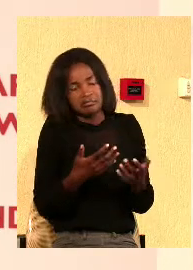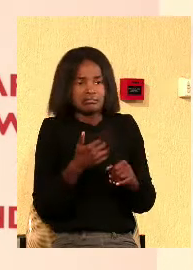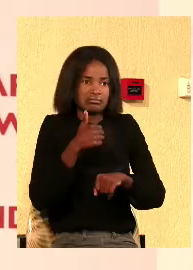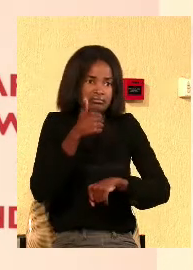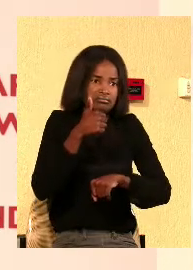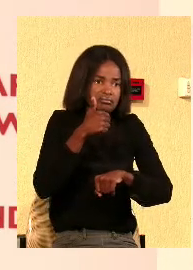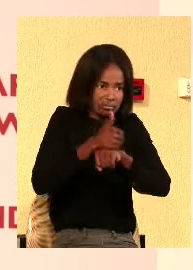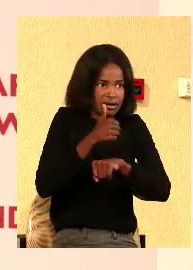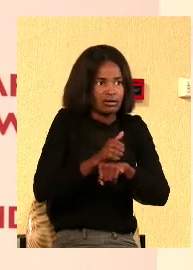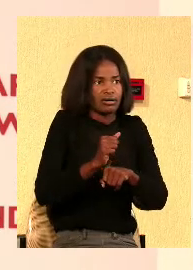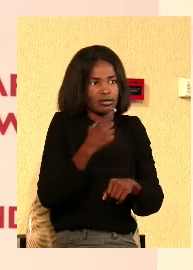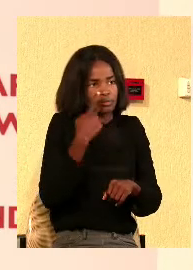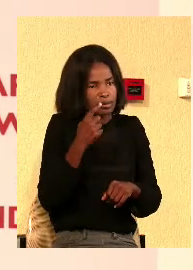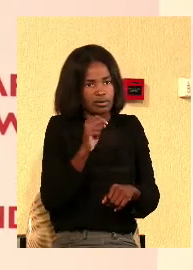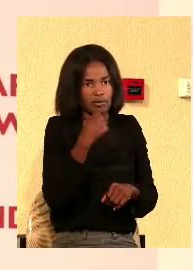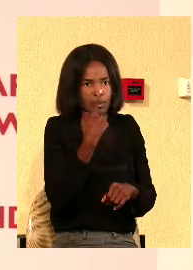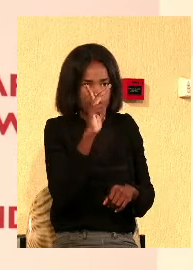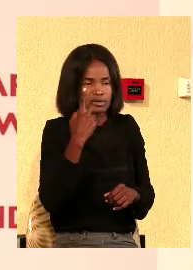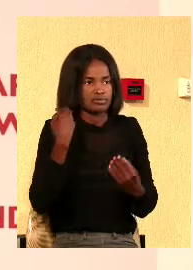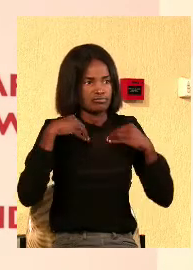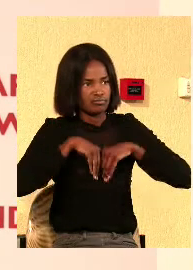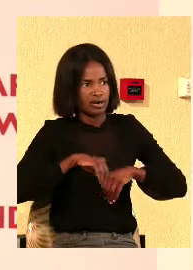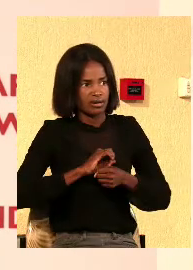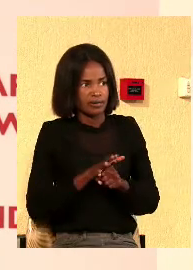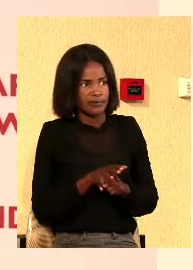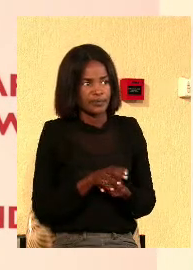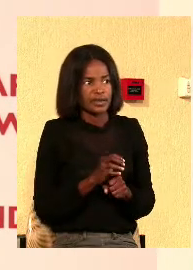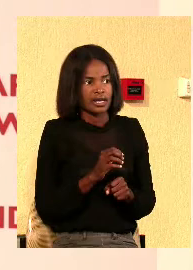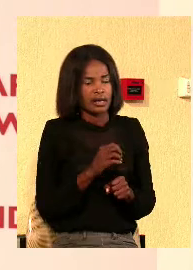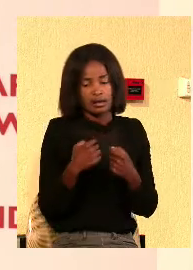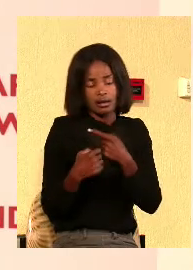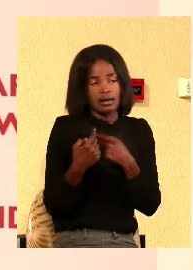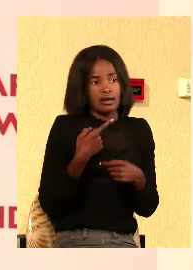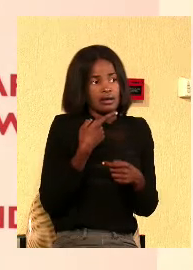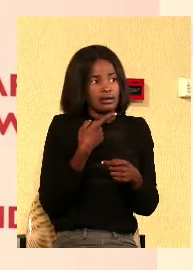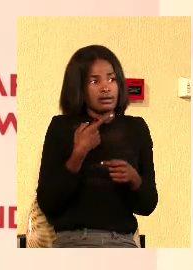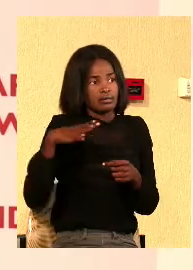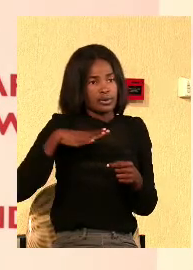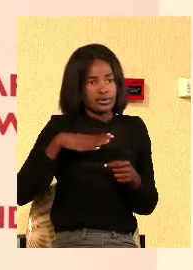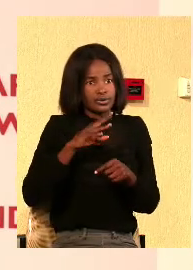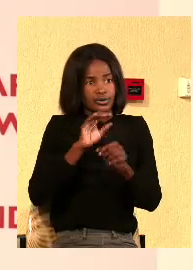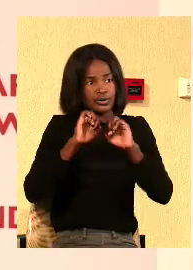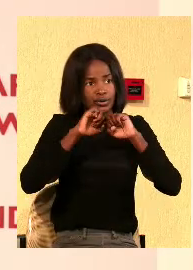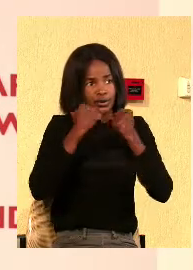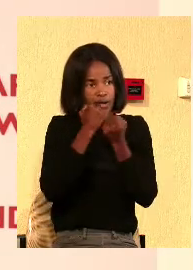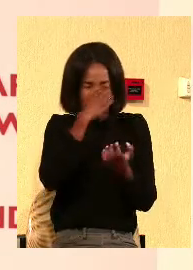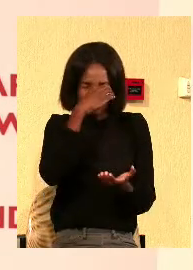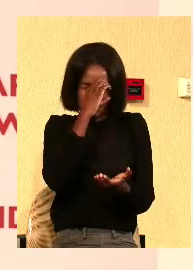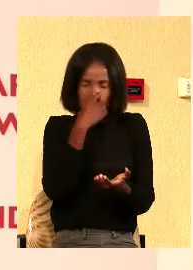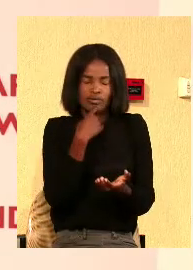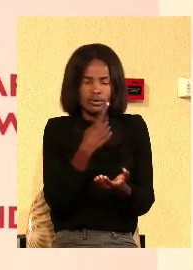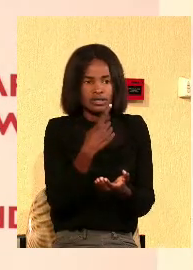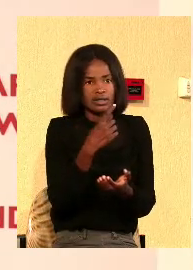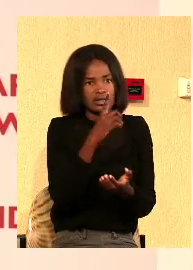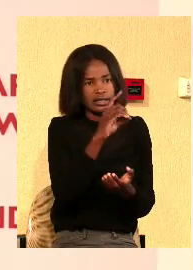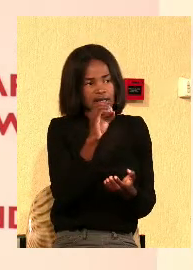My colleague mentioned 10%. That's actually a worst case scenario, so to say, in terms of